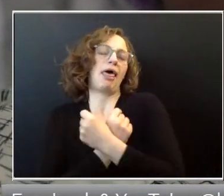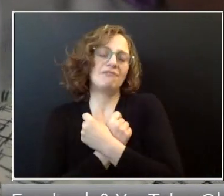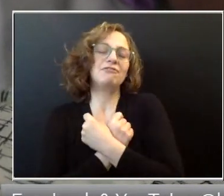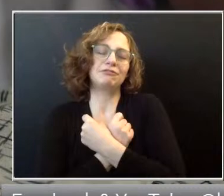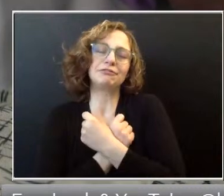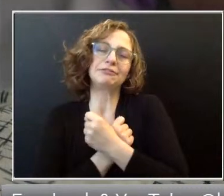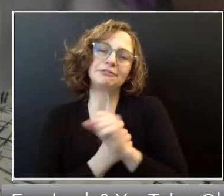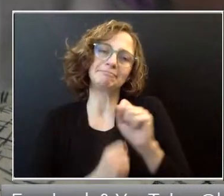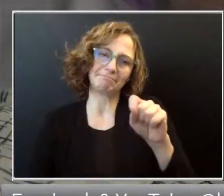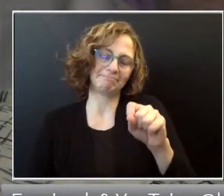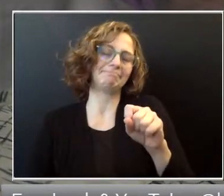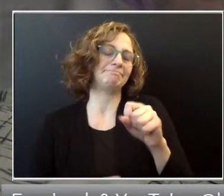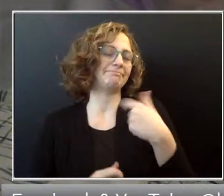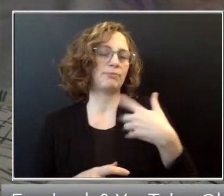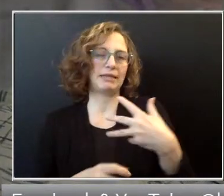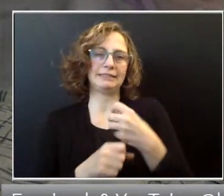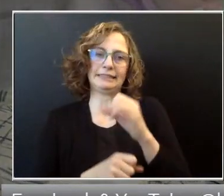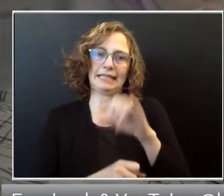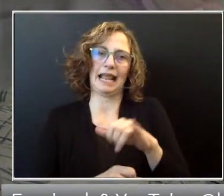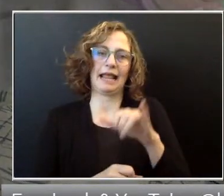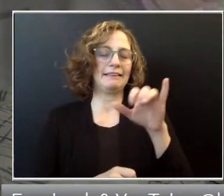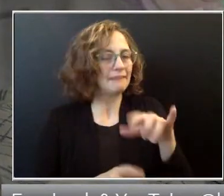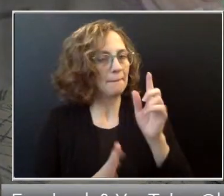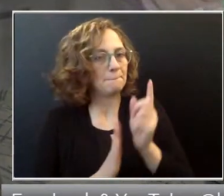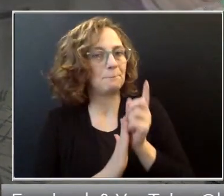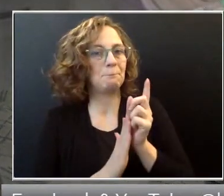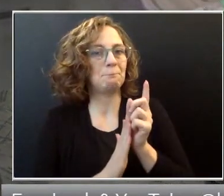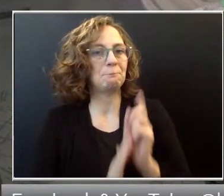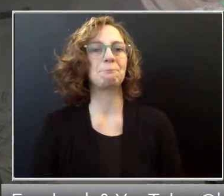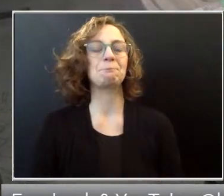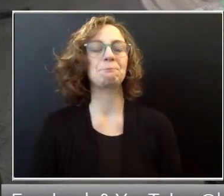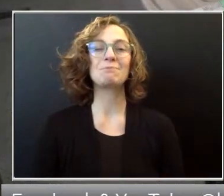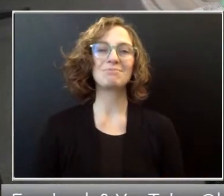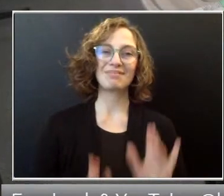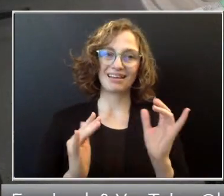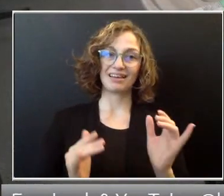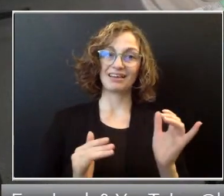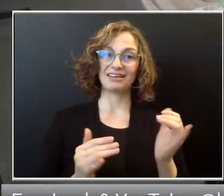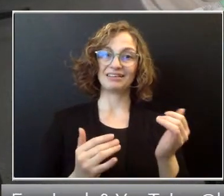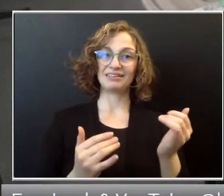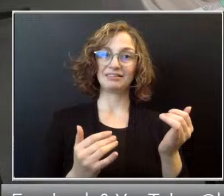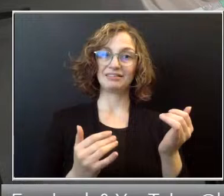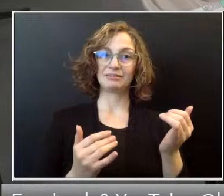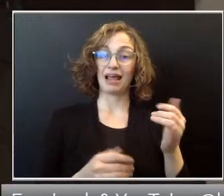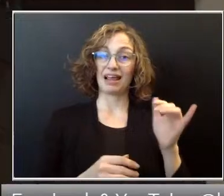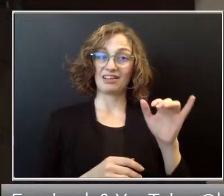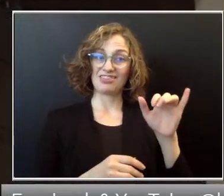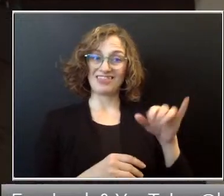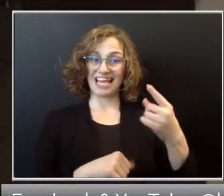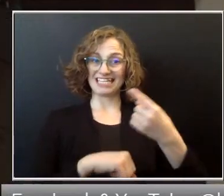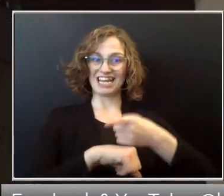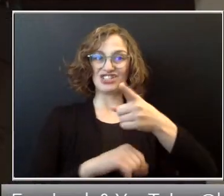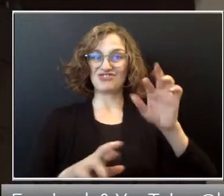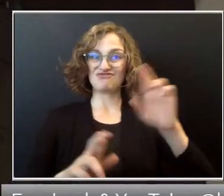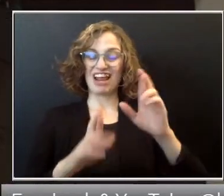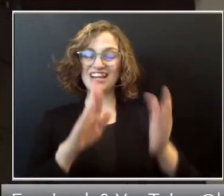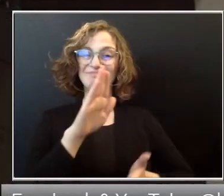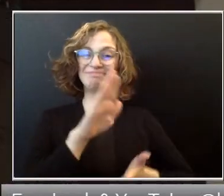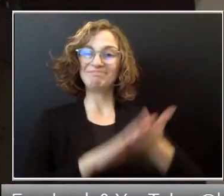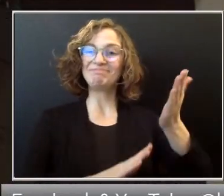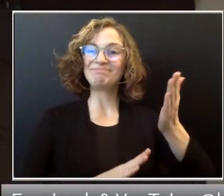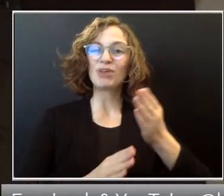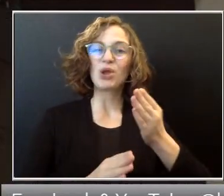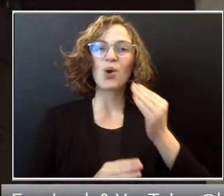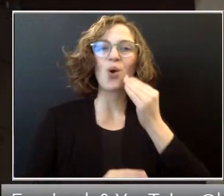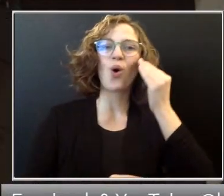moment. And on this day, as she prepares to be discharged to go home to her family with her new heart and her new chance at her wonderful